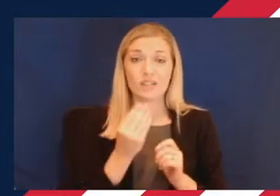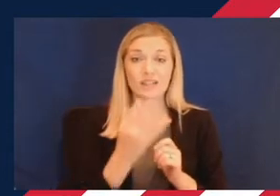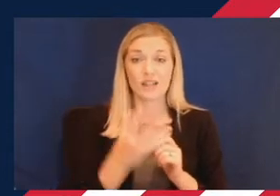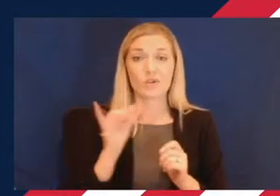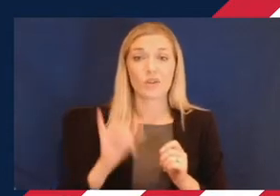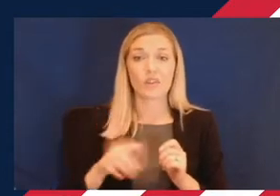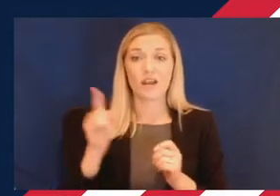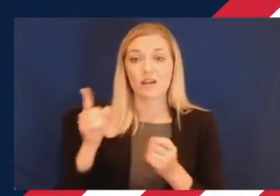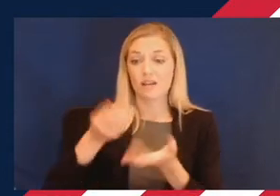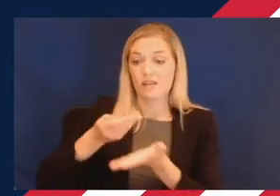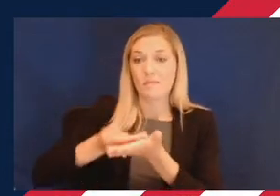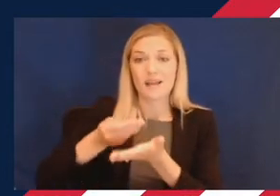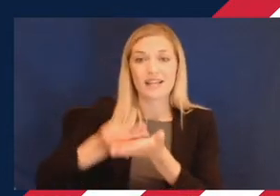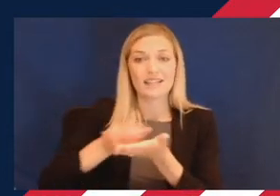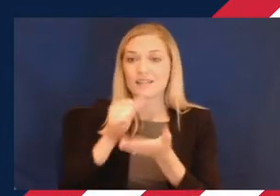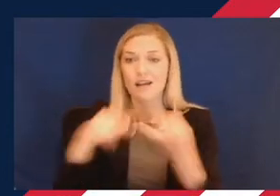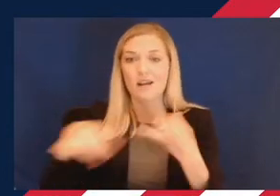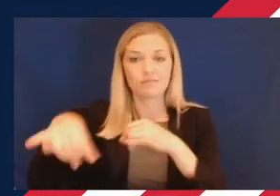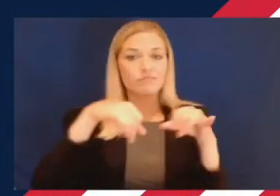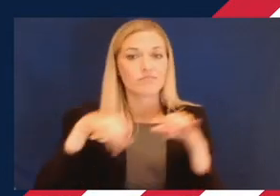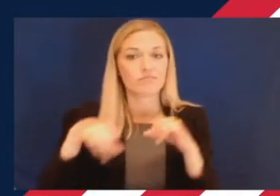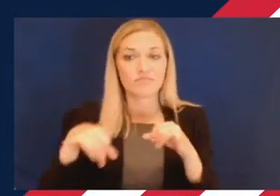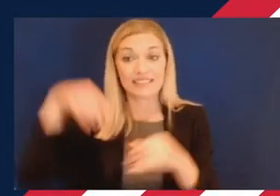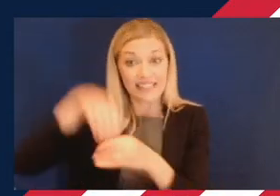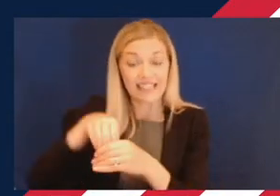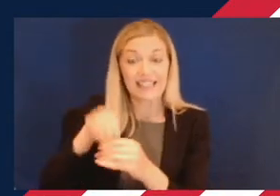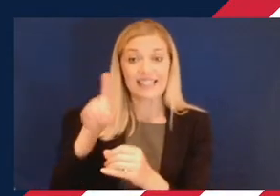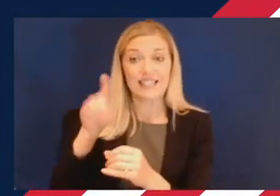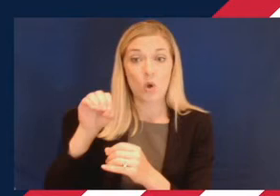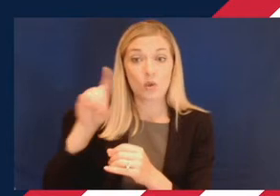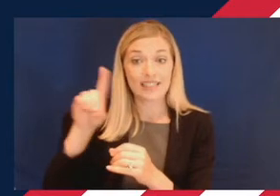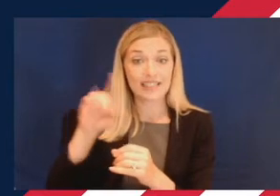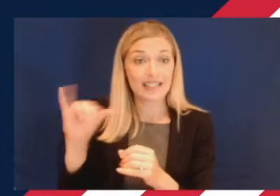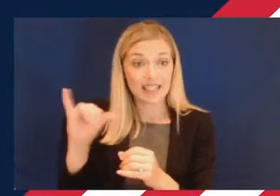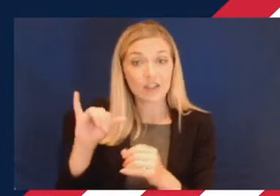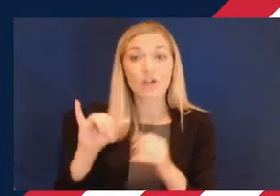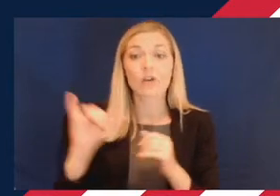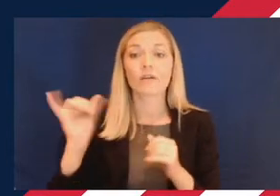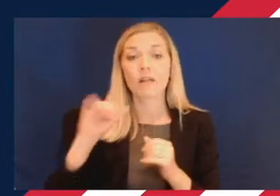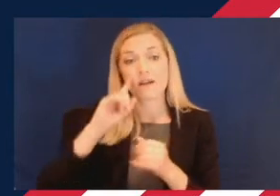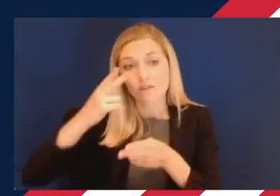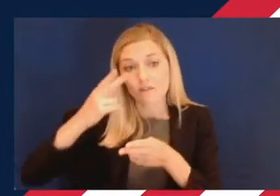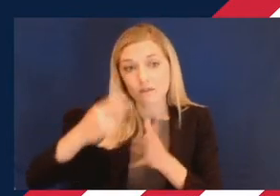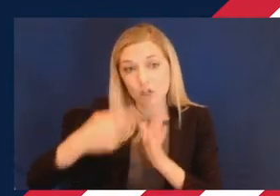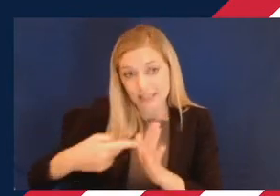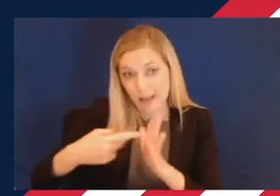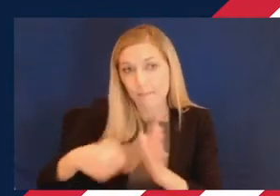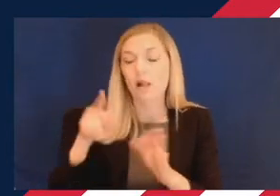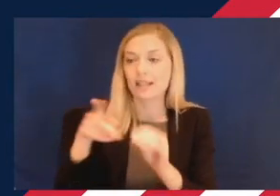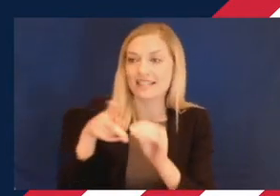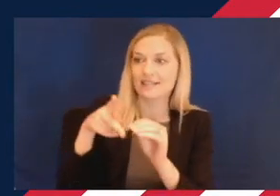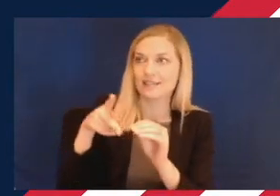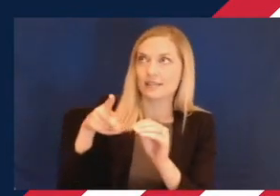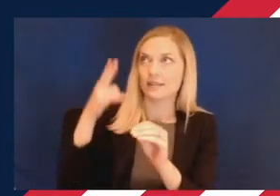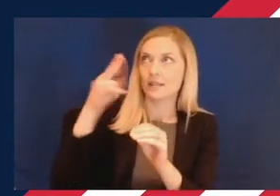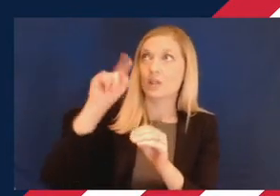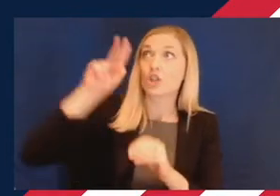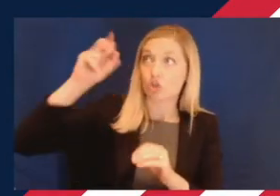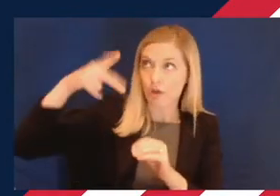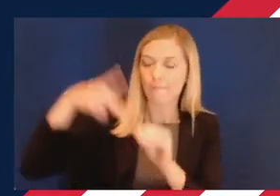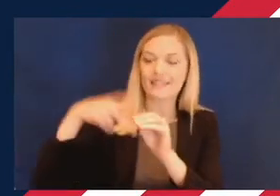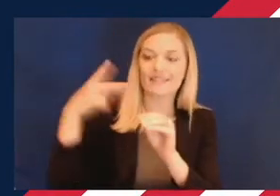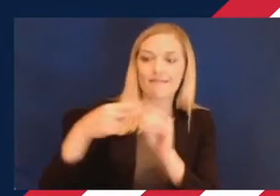He's also cut spending on health programs within DoD. And so ways that we sort